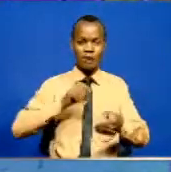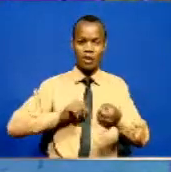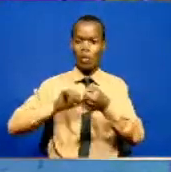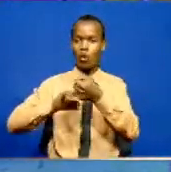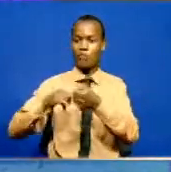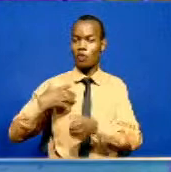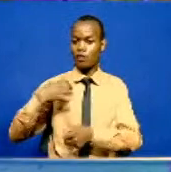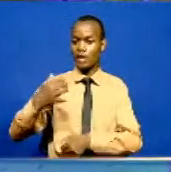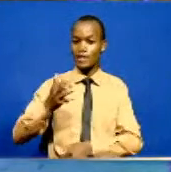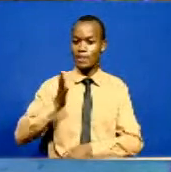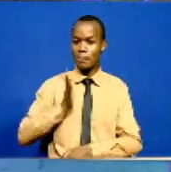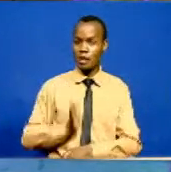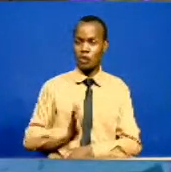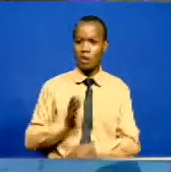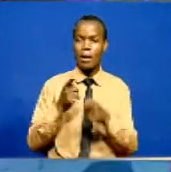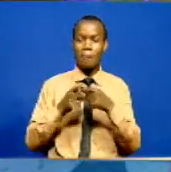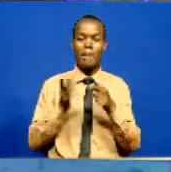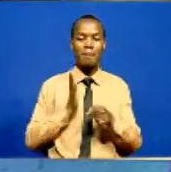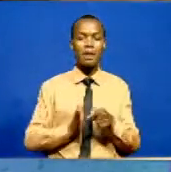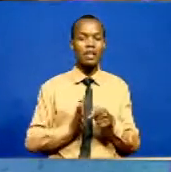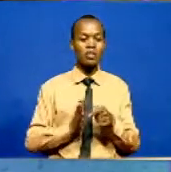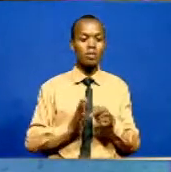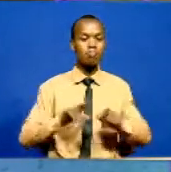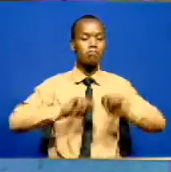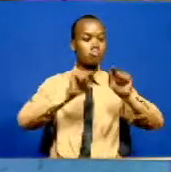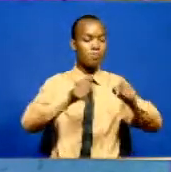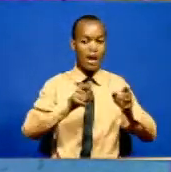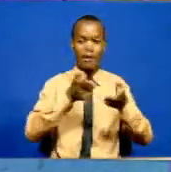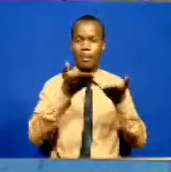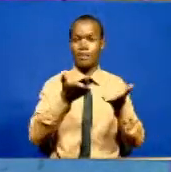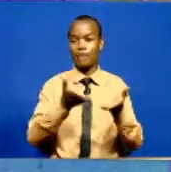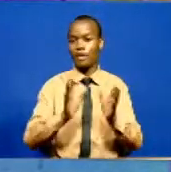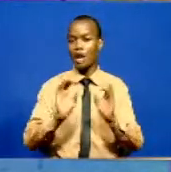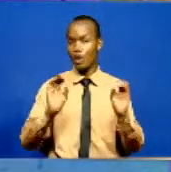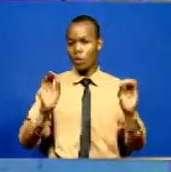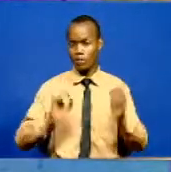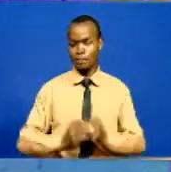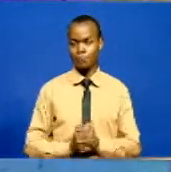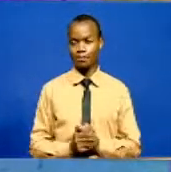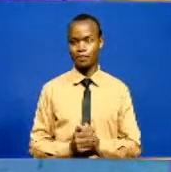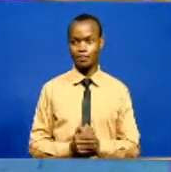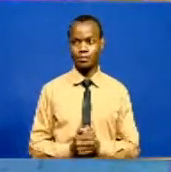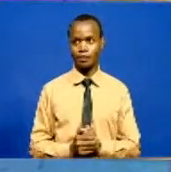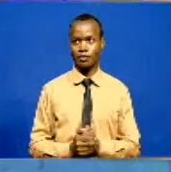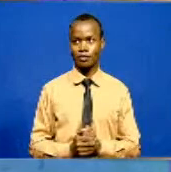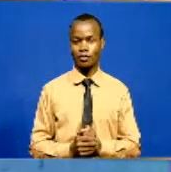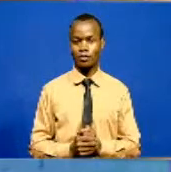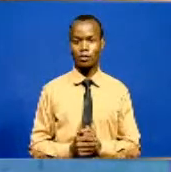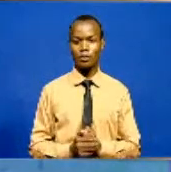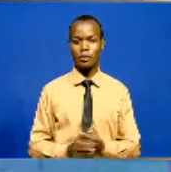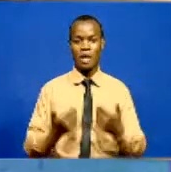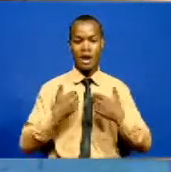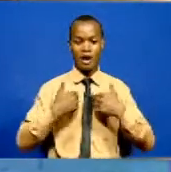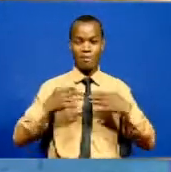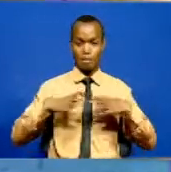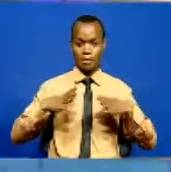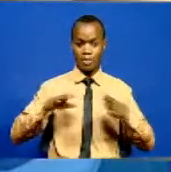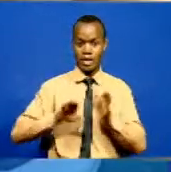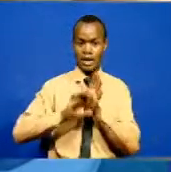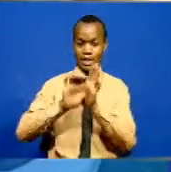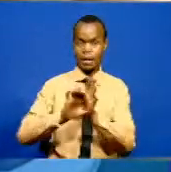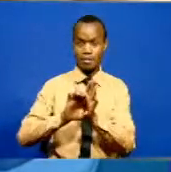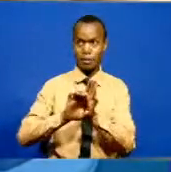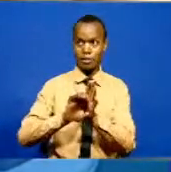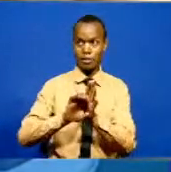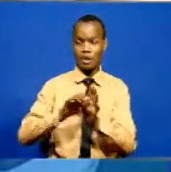Onassis. Nobody came up to lose her breast. We have people like Bill Gates, the